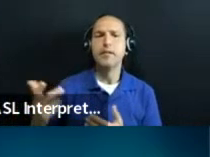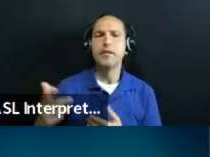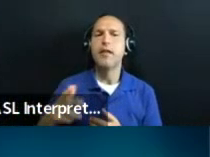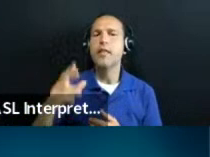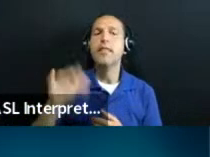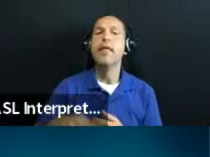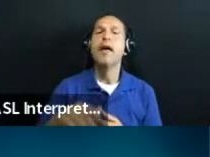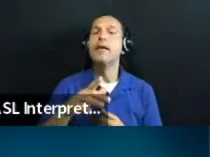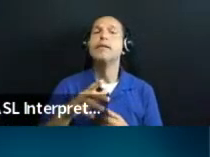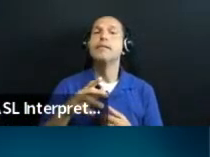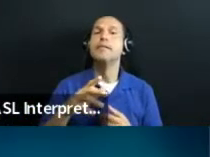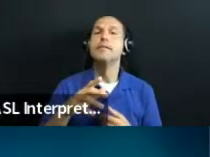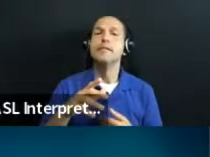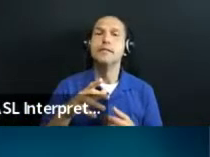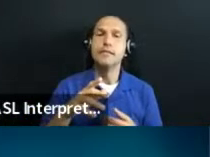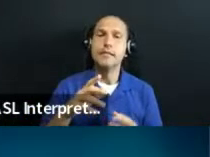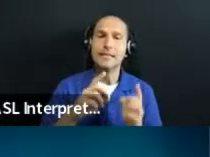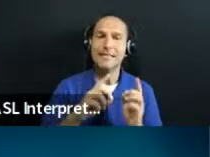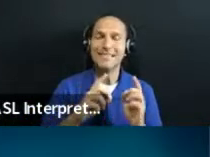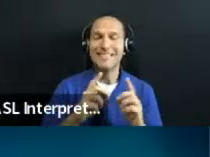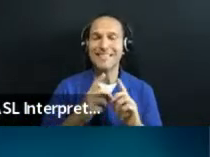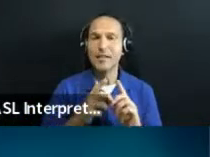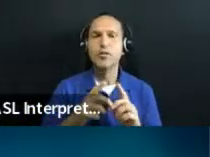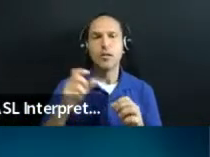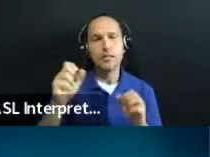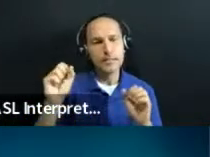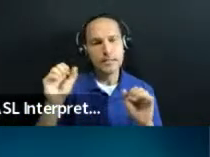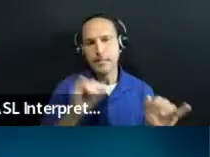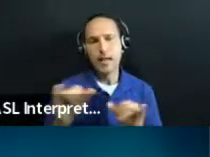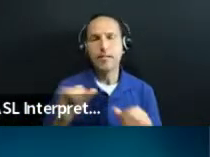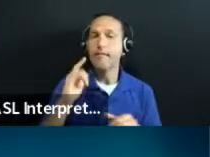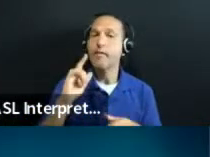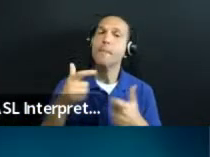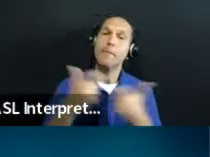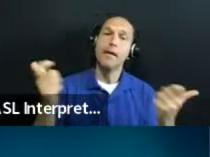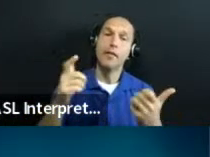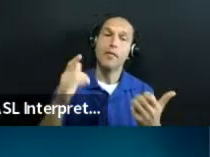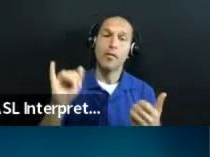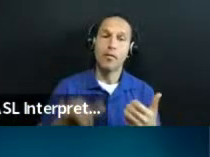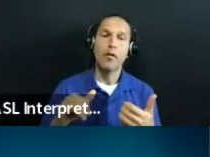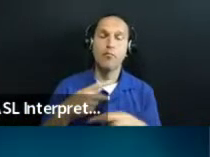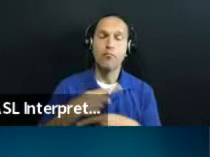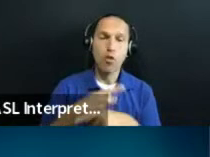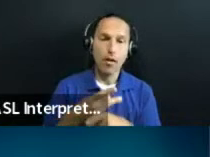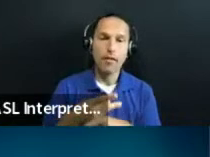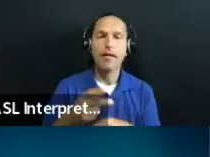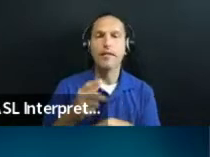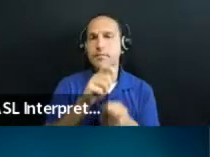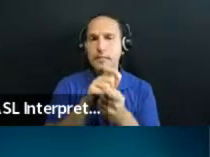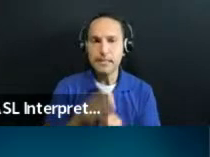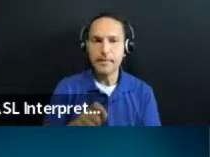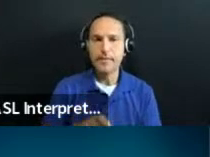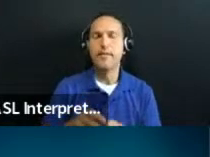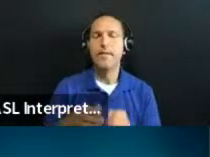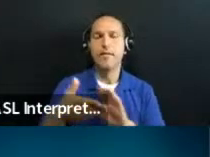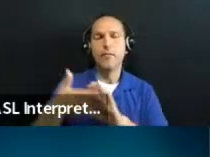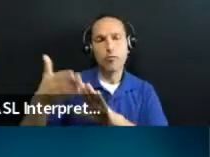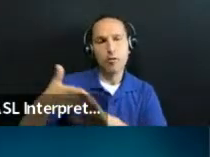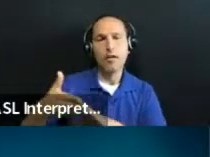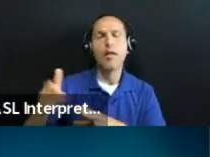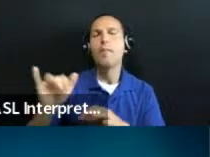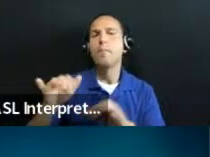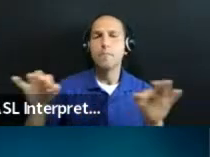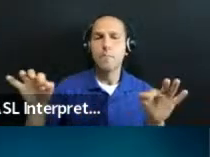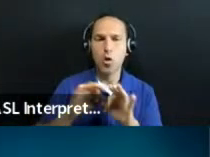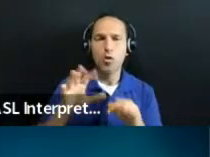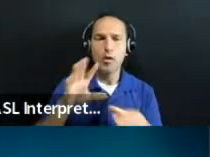digital realm could be that way if you've already built a big product, right? And it's already functioning in a specific way. So that's why it's important